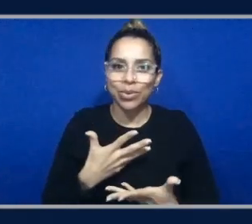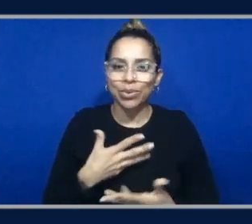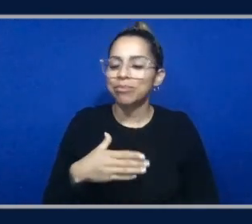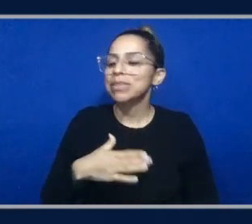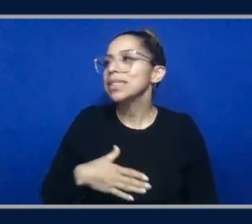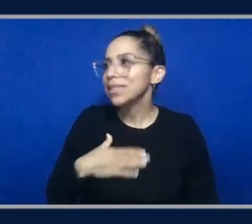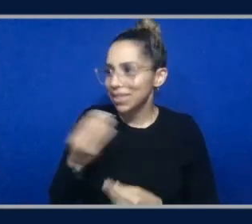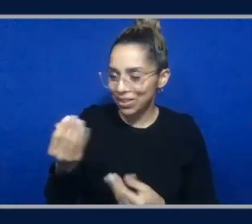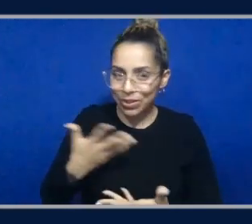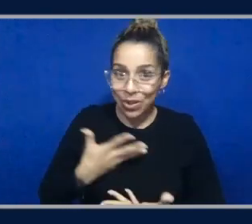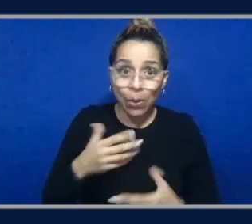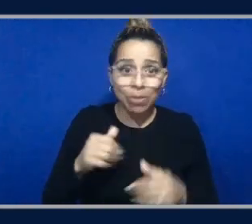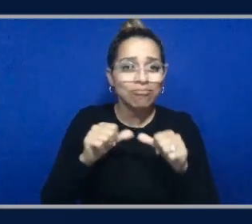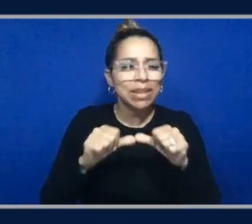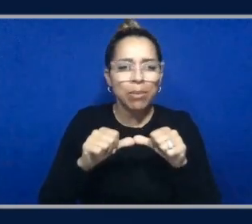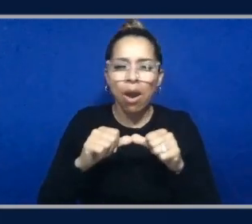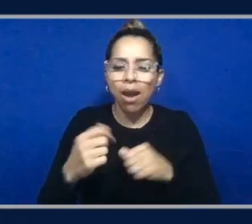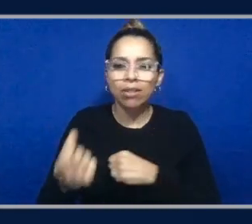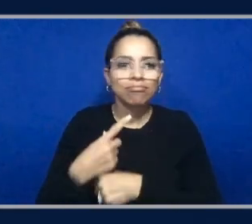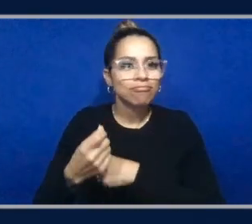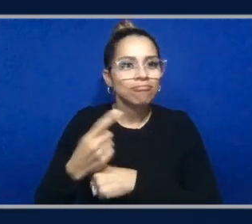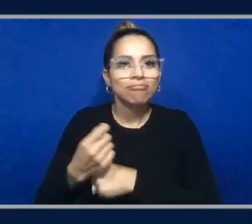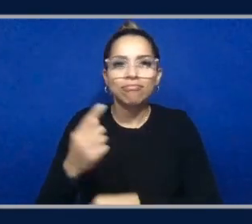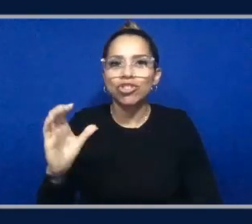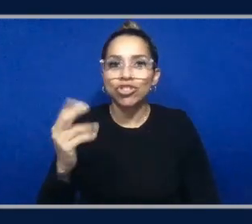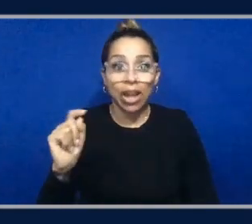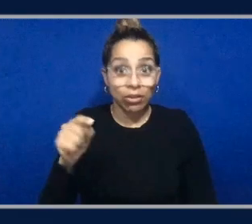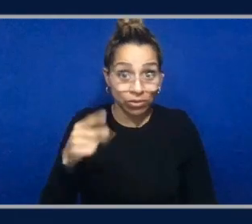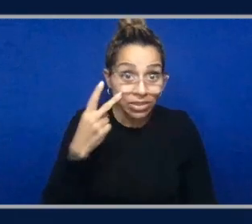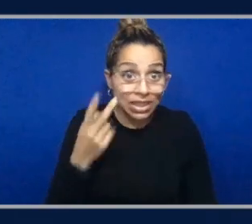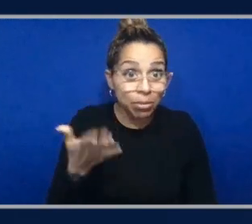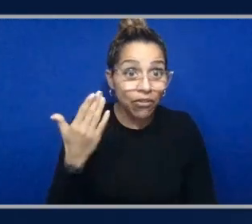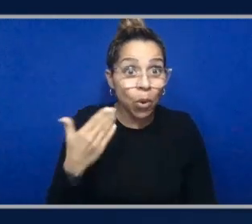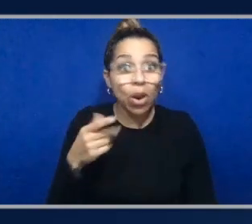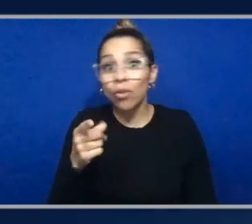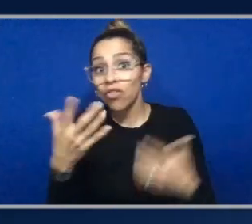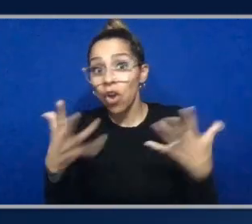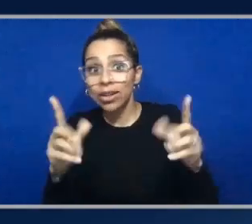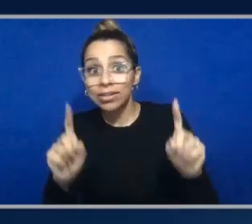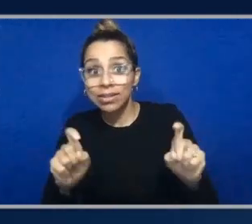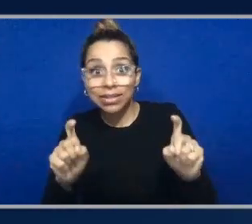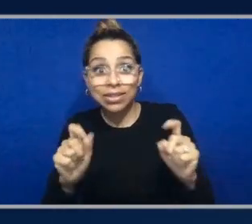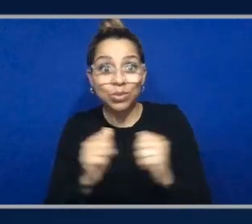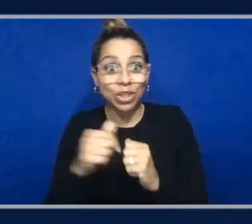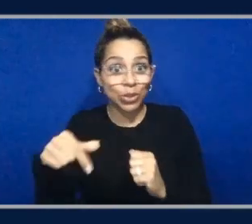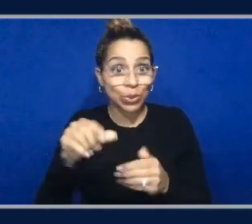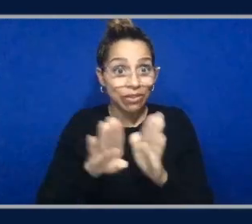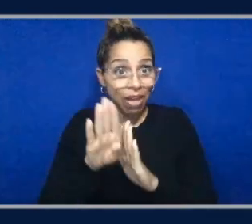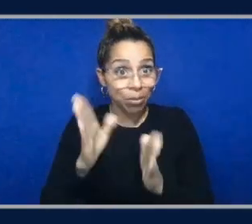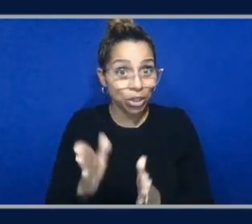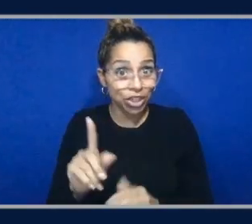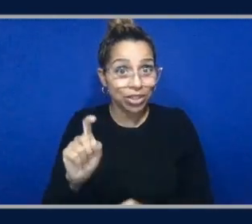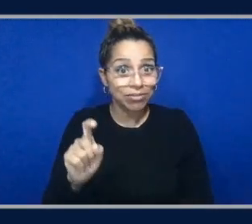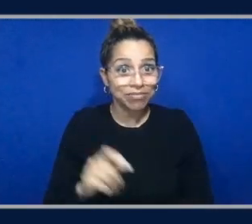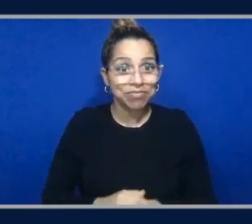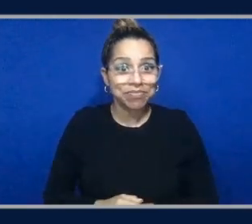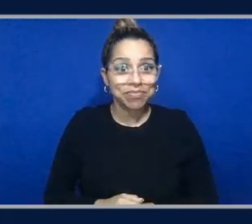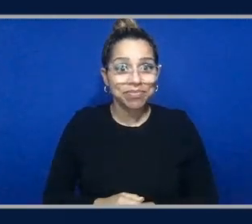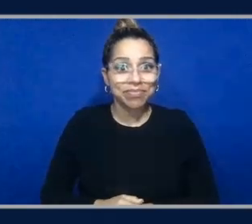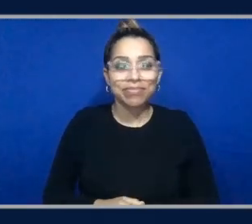to hear if you've seen this launch already, if you've played with Q Developer already too. All right, so we got a demo up